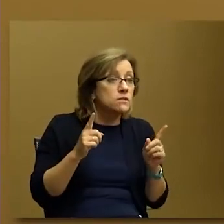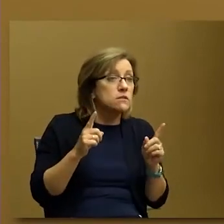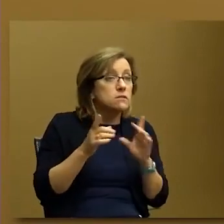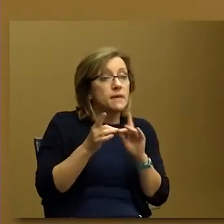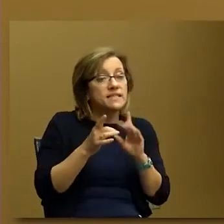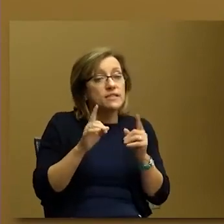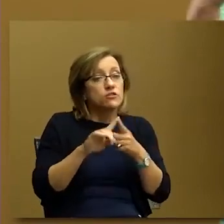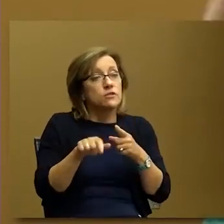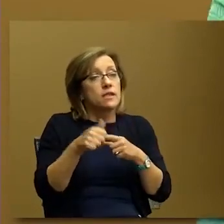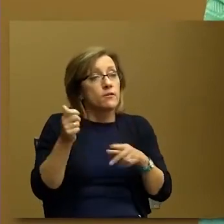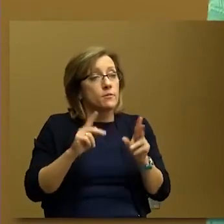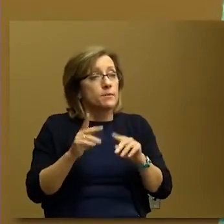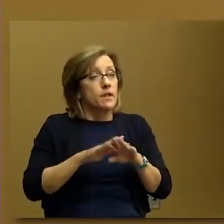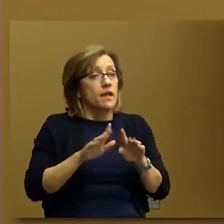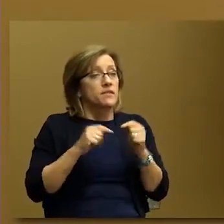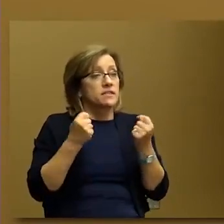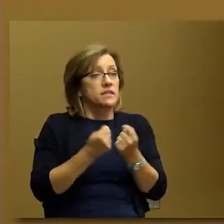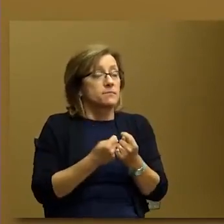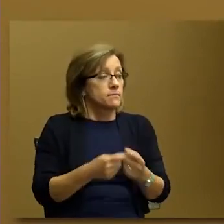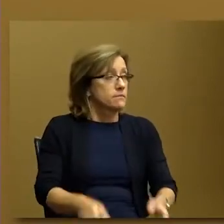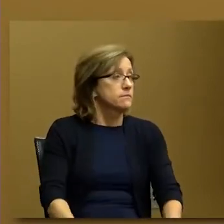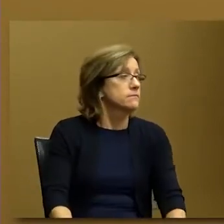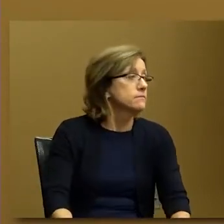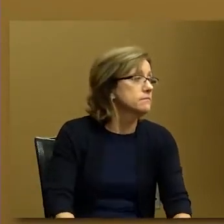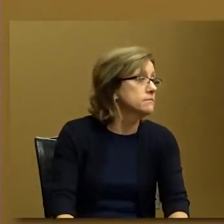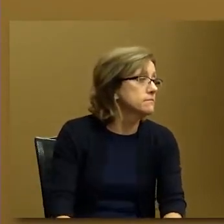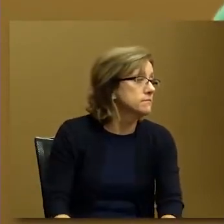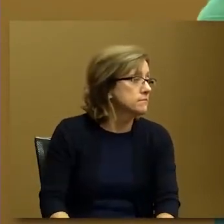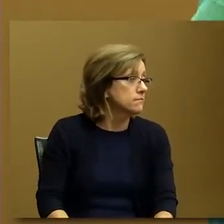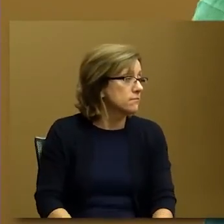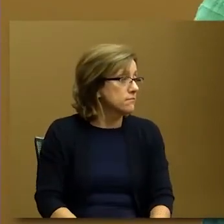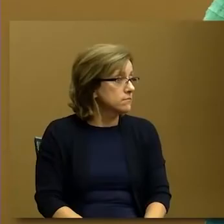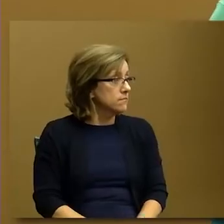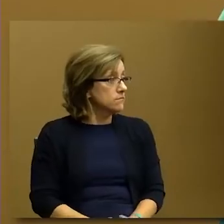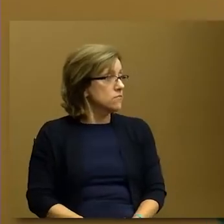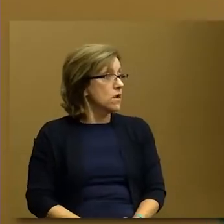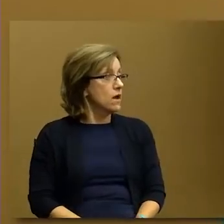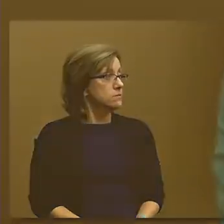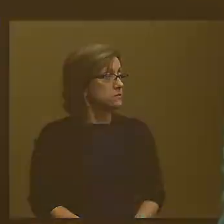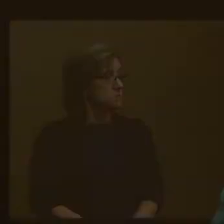would be my suggestion to kind of where you can gather that information up.